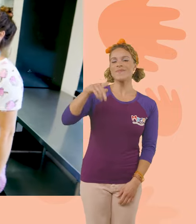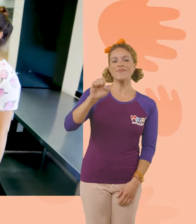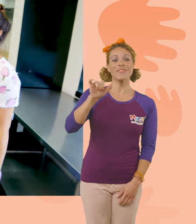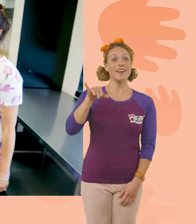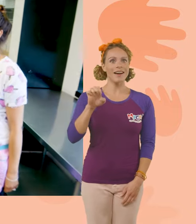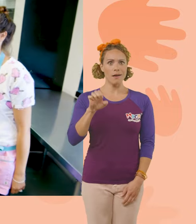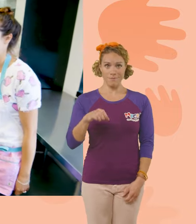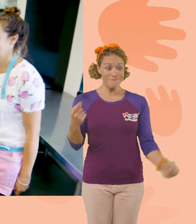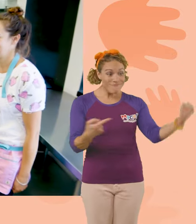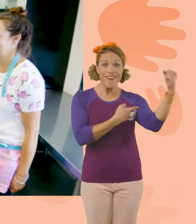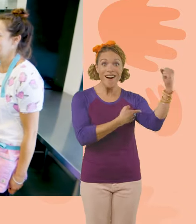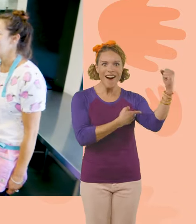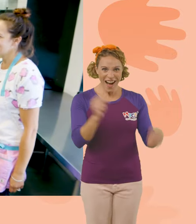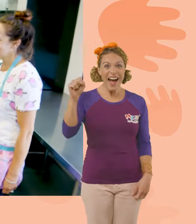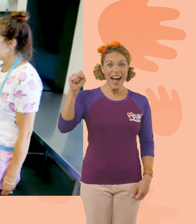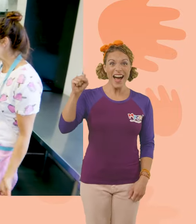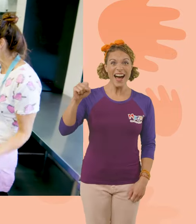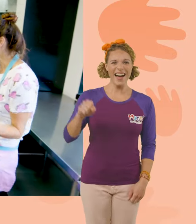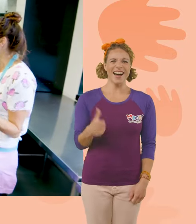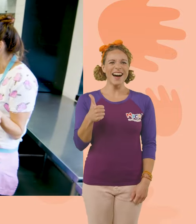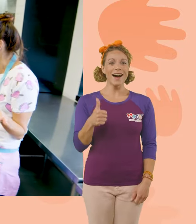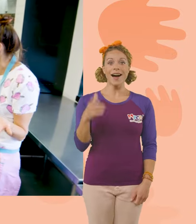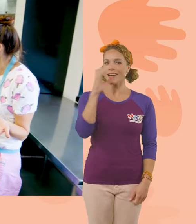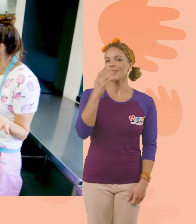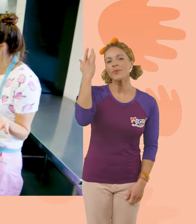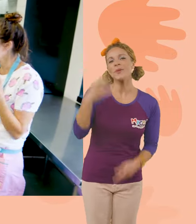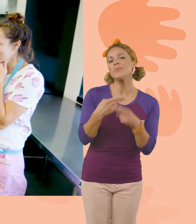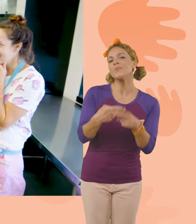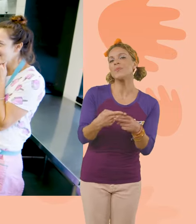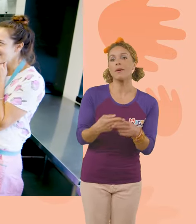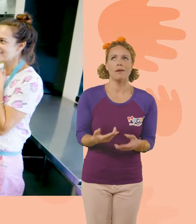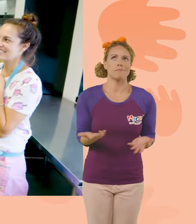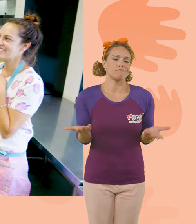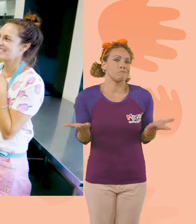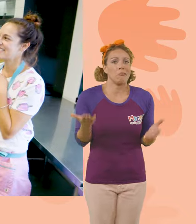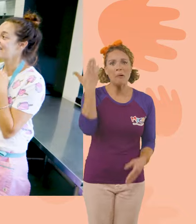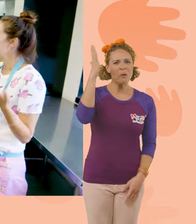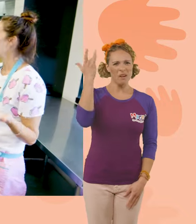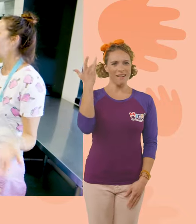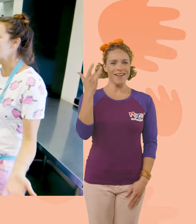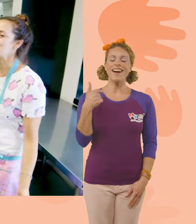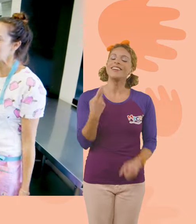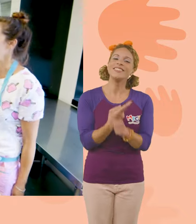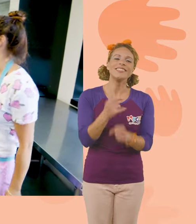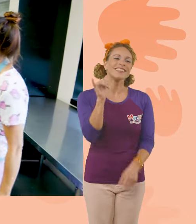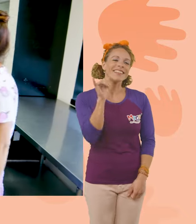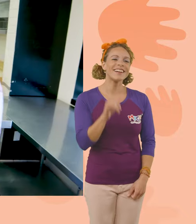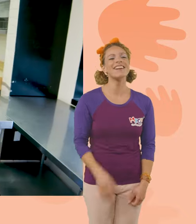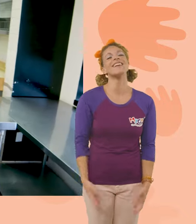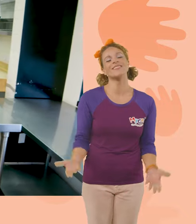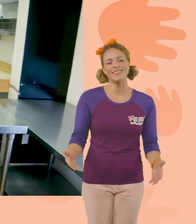Popeye. Popeye? Yeah! All right. That's why I call it Popeye. I don't know. Why? I use